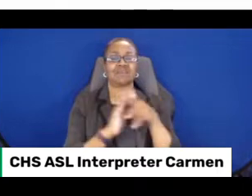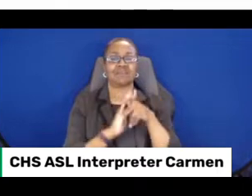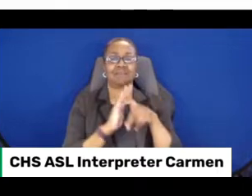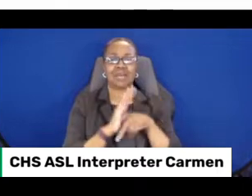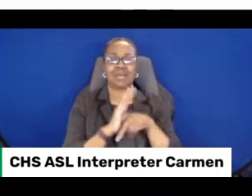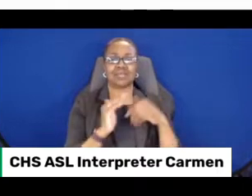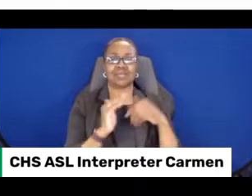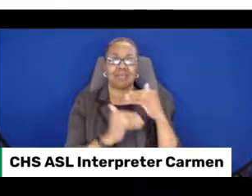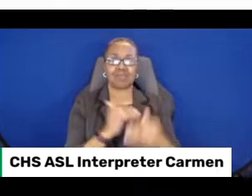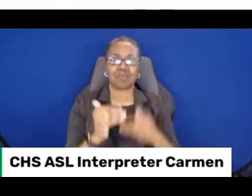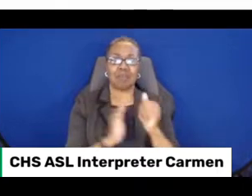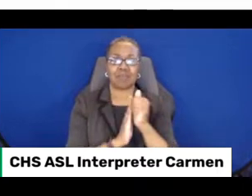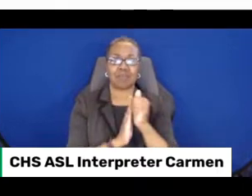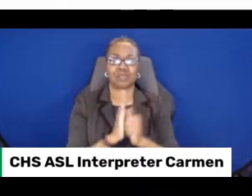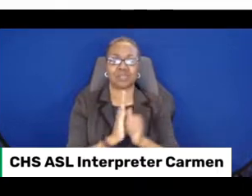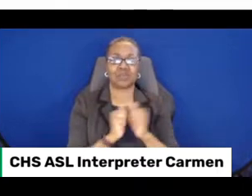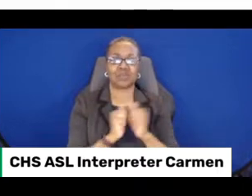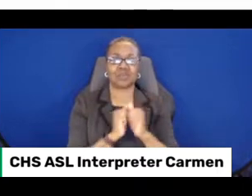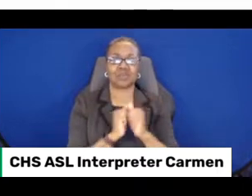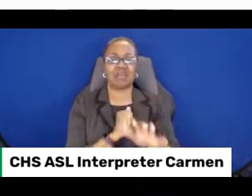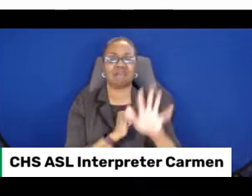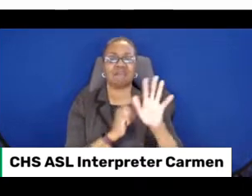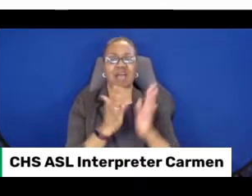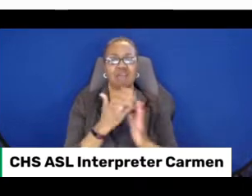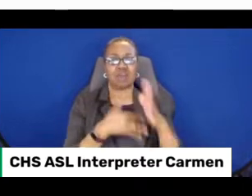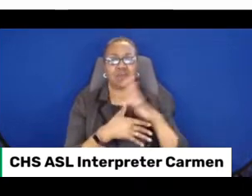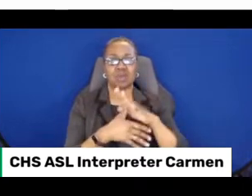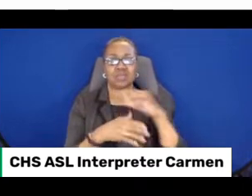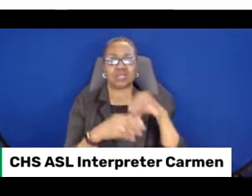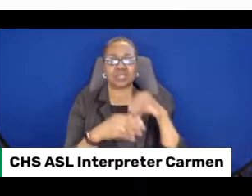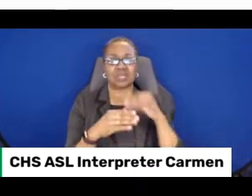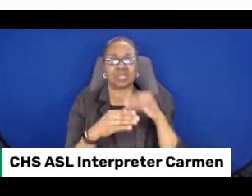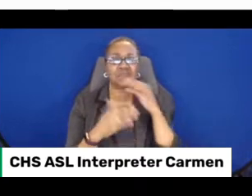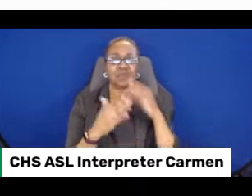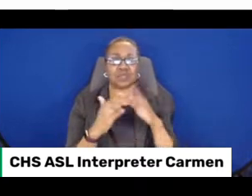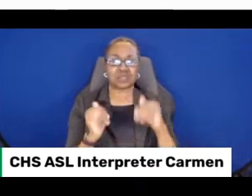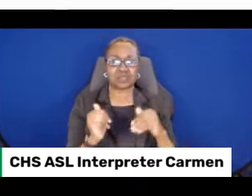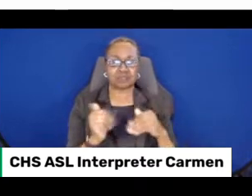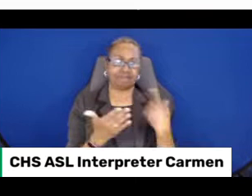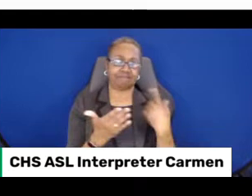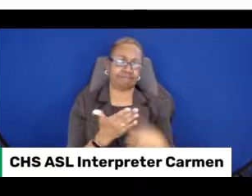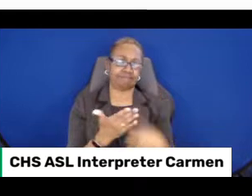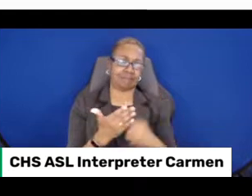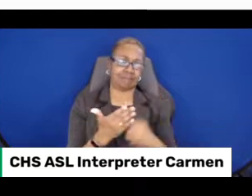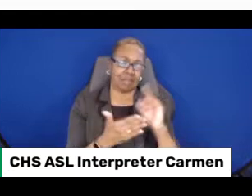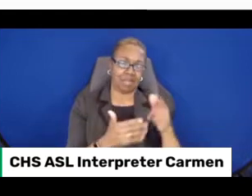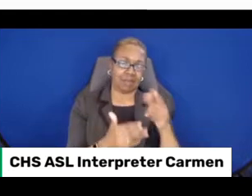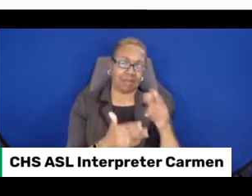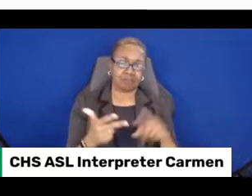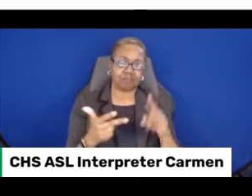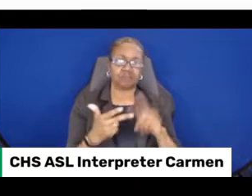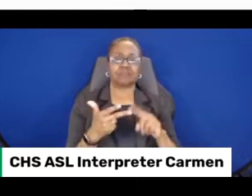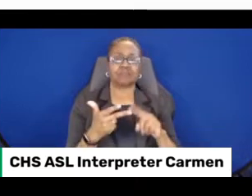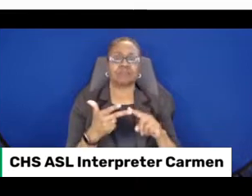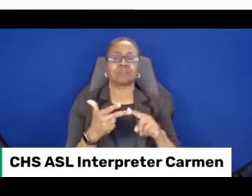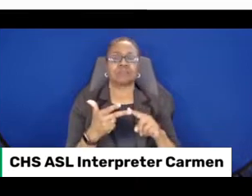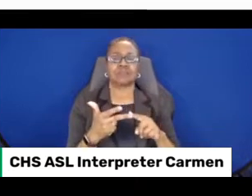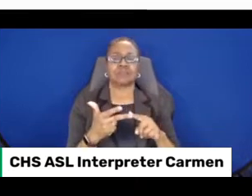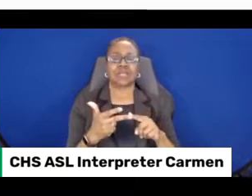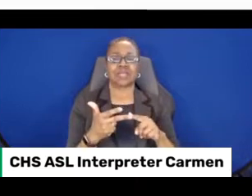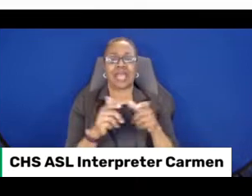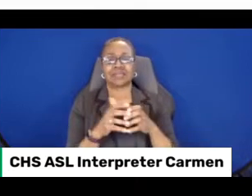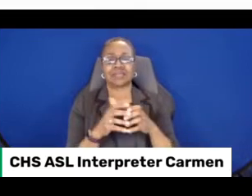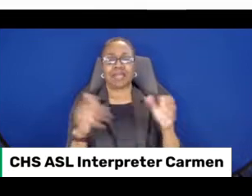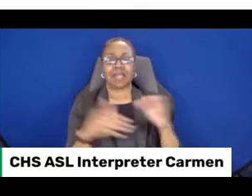with 5 priorities across the food system. And I'll get into what those are in a second. And 3 is expand Chicago's food